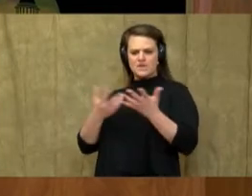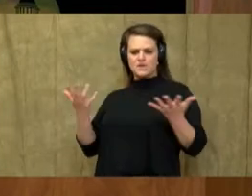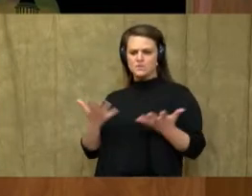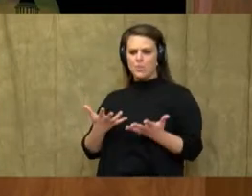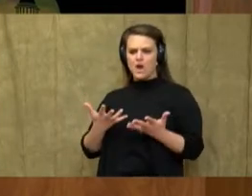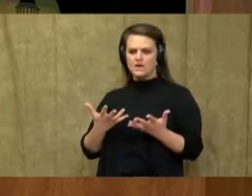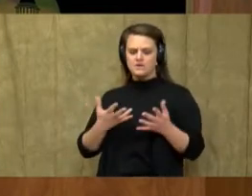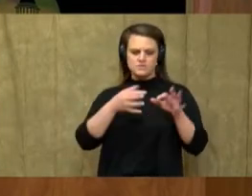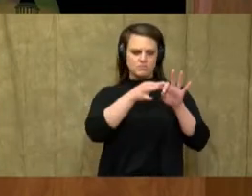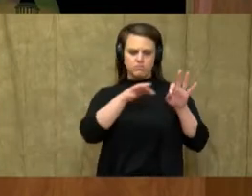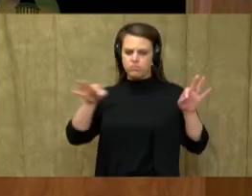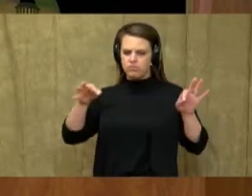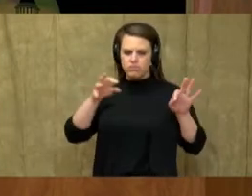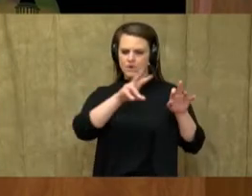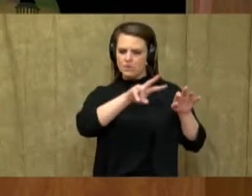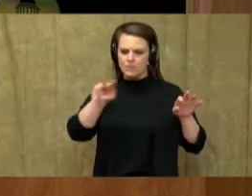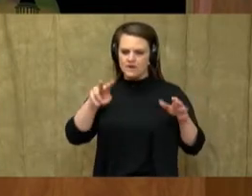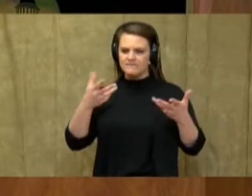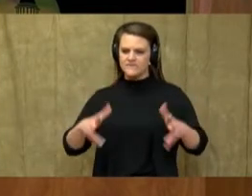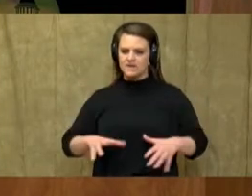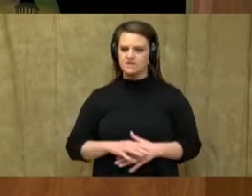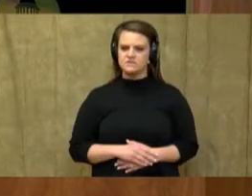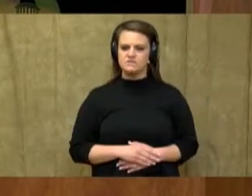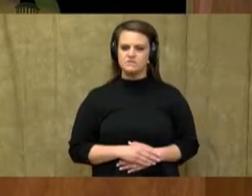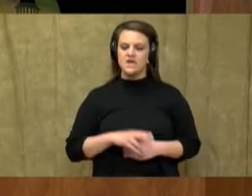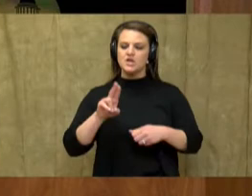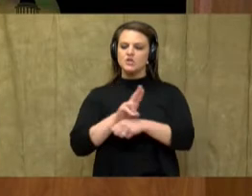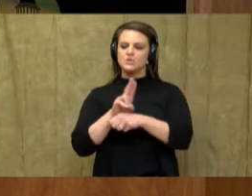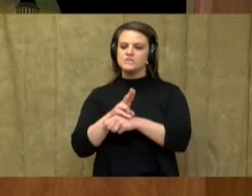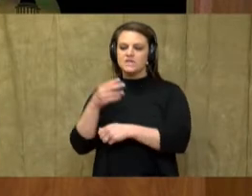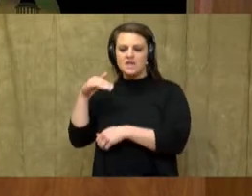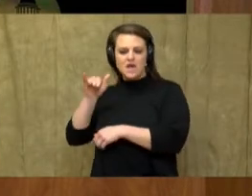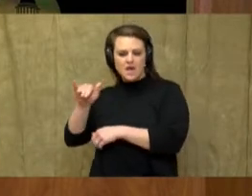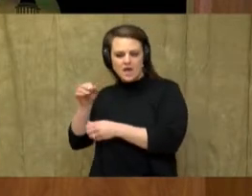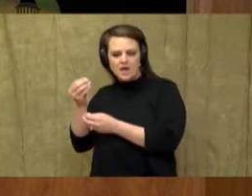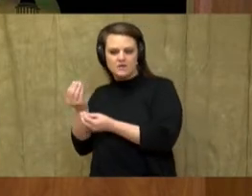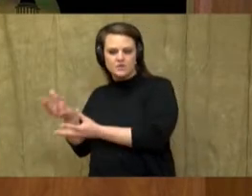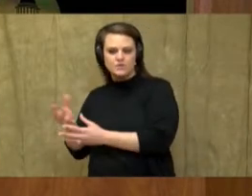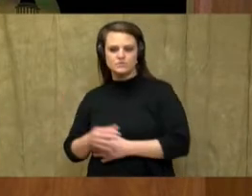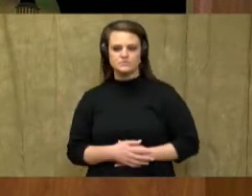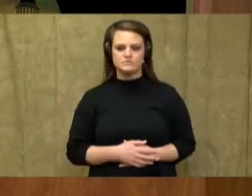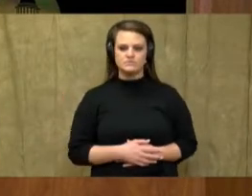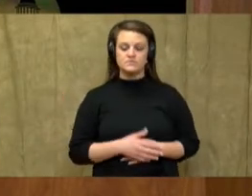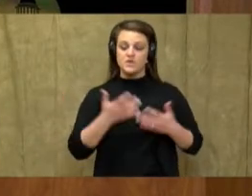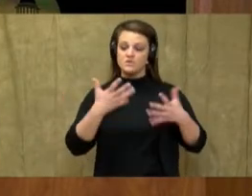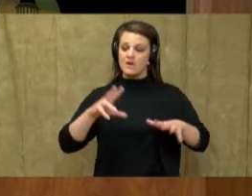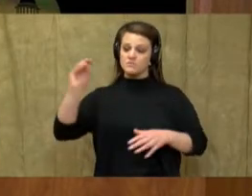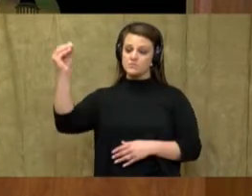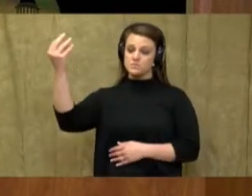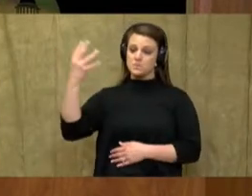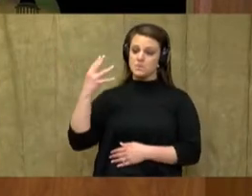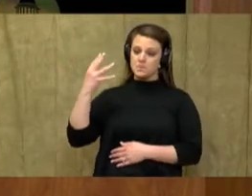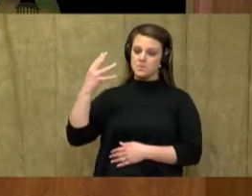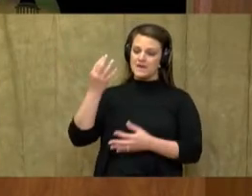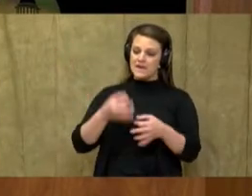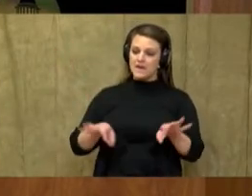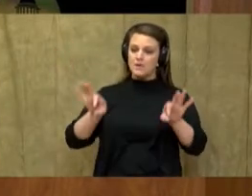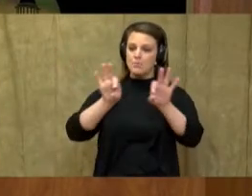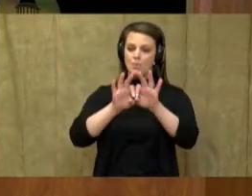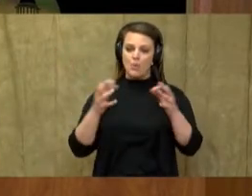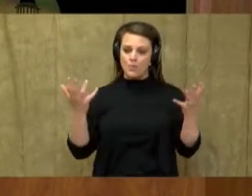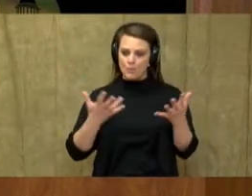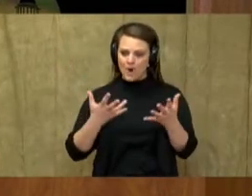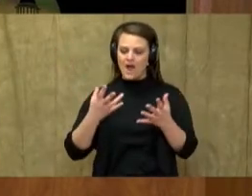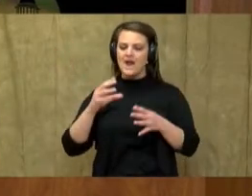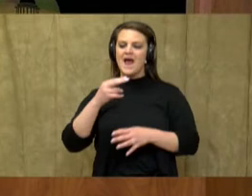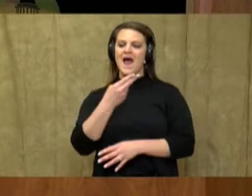word after we've seen it in a sentence and use our context clues. After being in the sun, it's important to hydrate